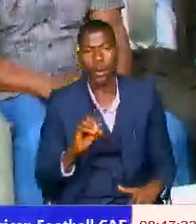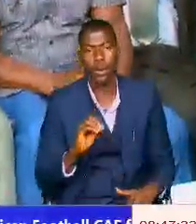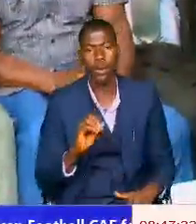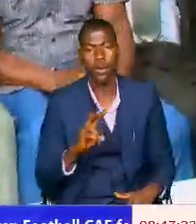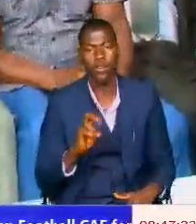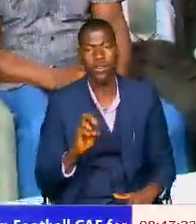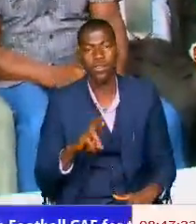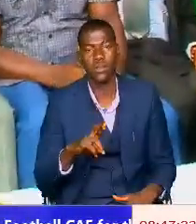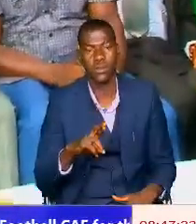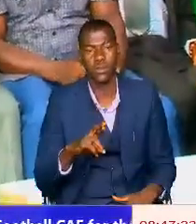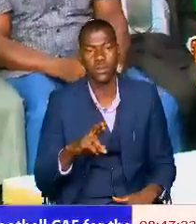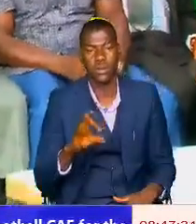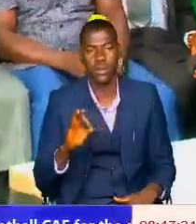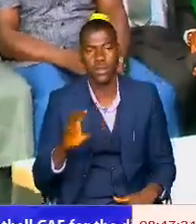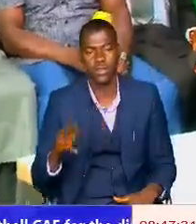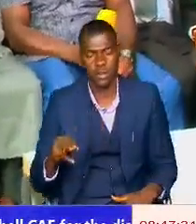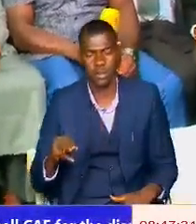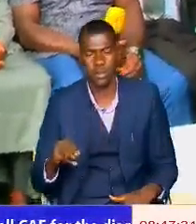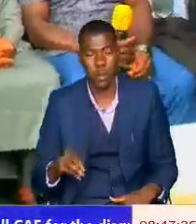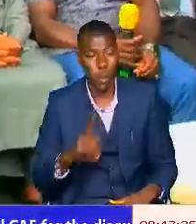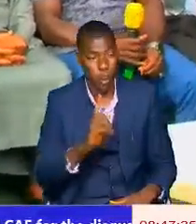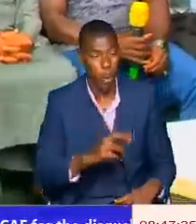go see 20-something people.